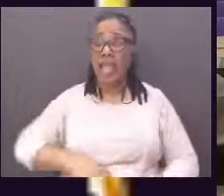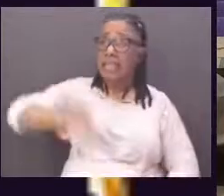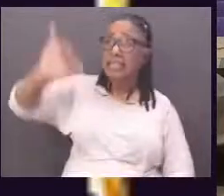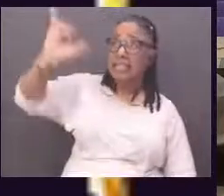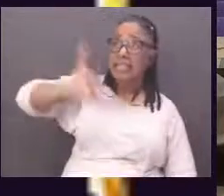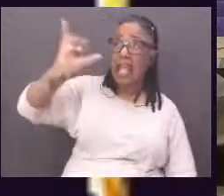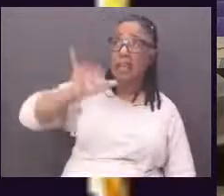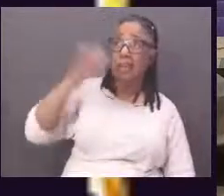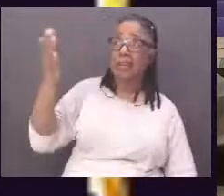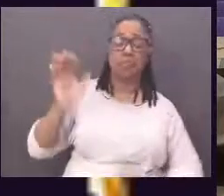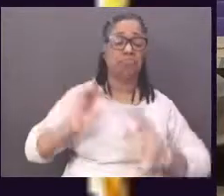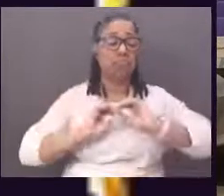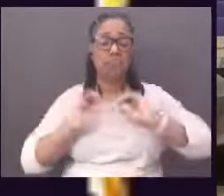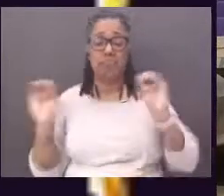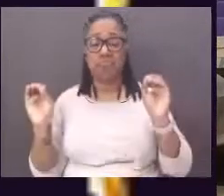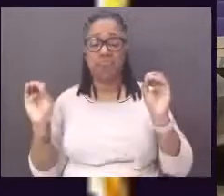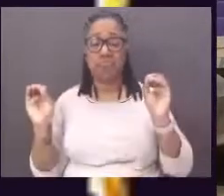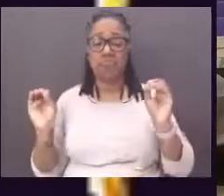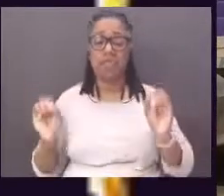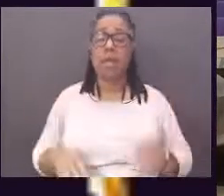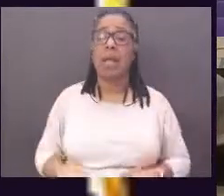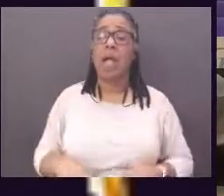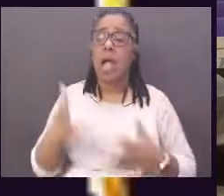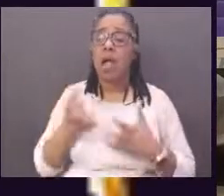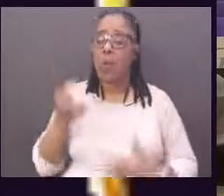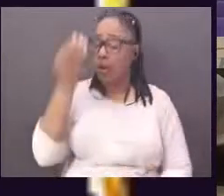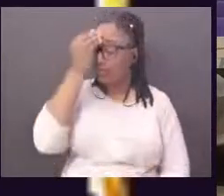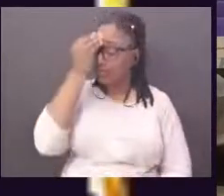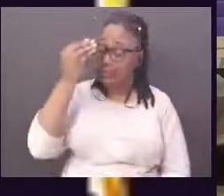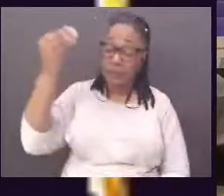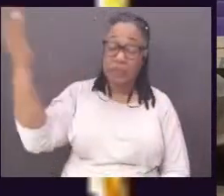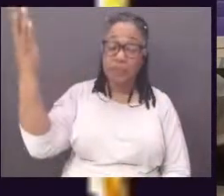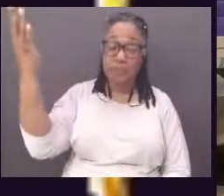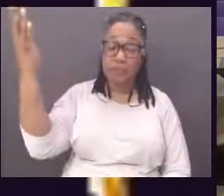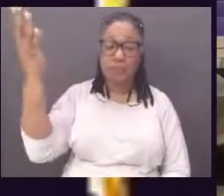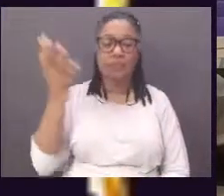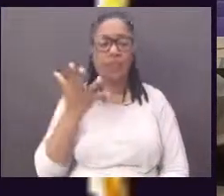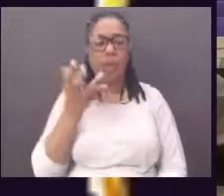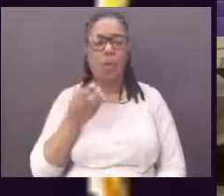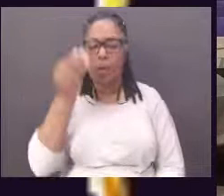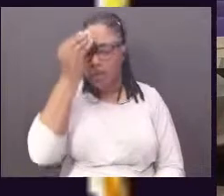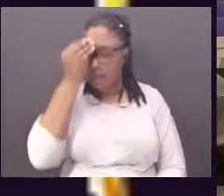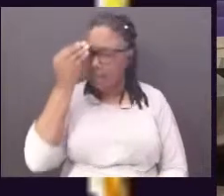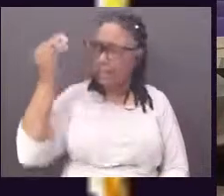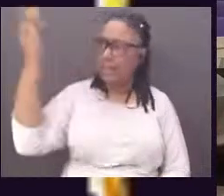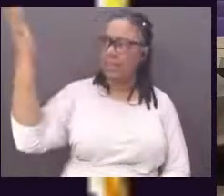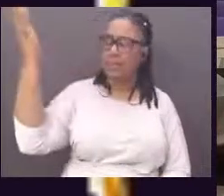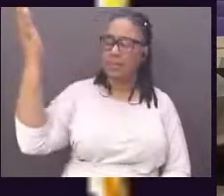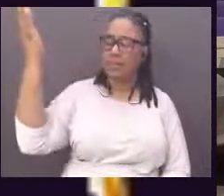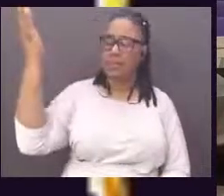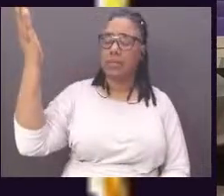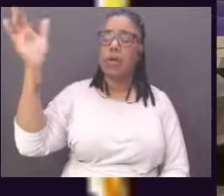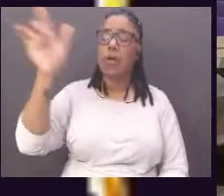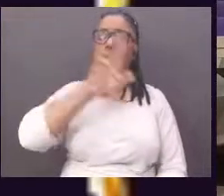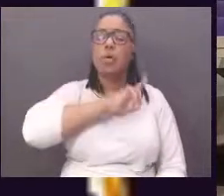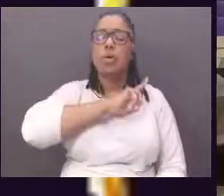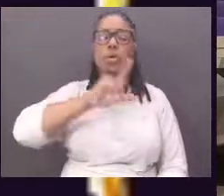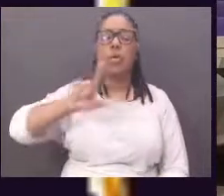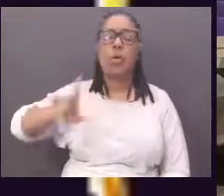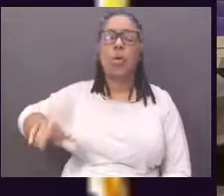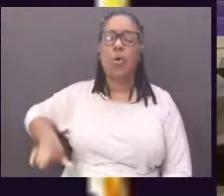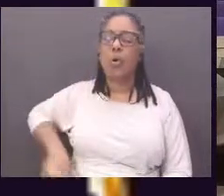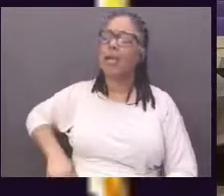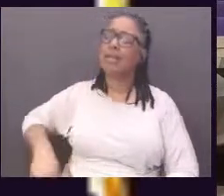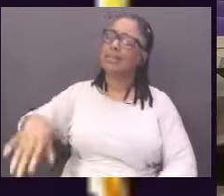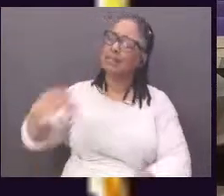you, Jesus. I want to tell you, I want to tell you, Lord, I love you,